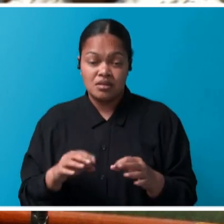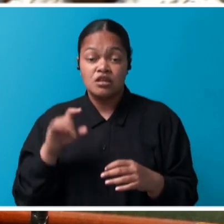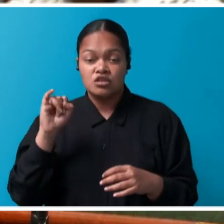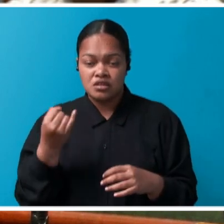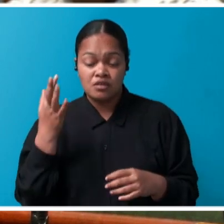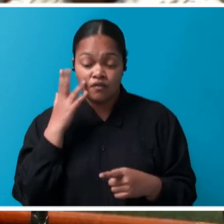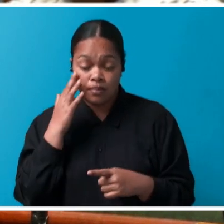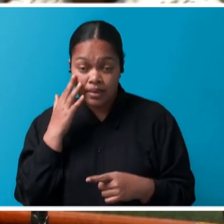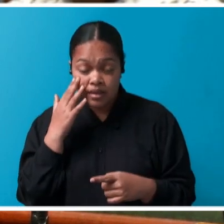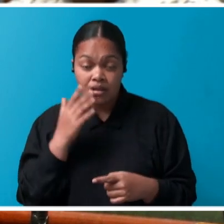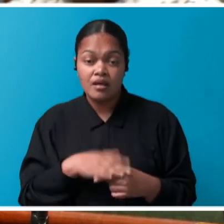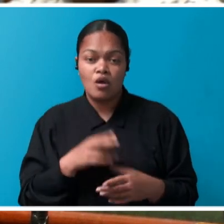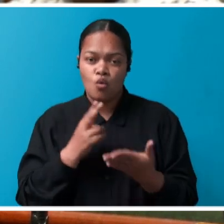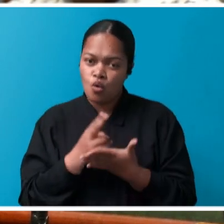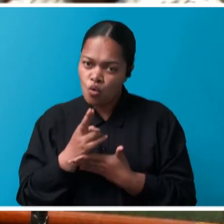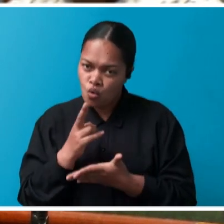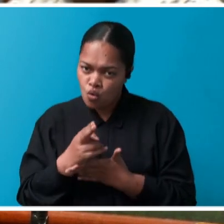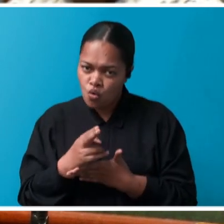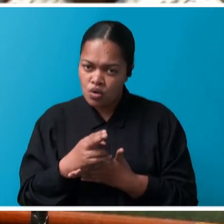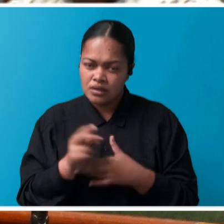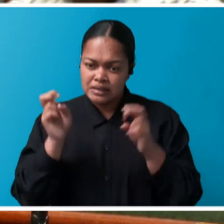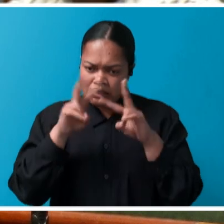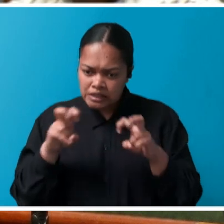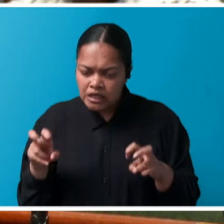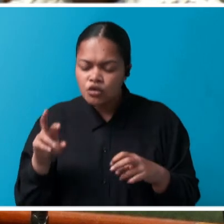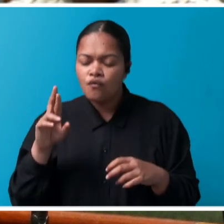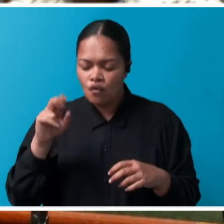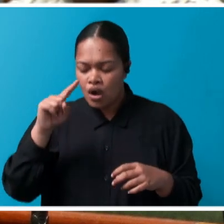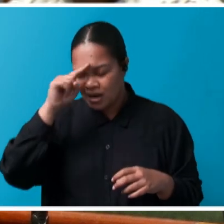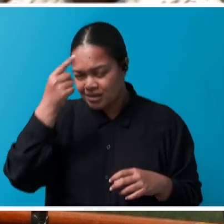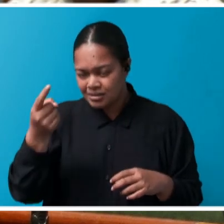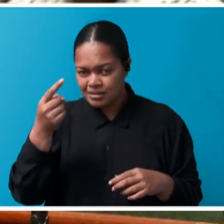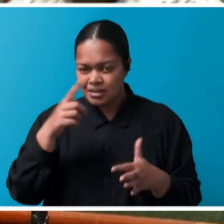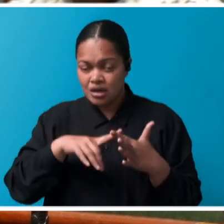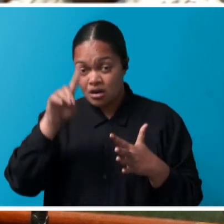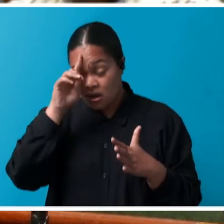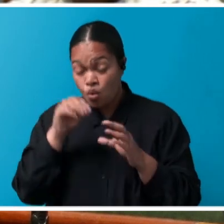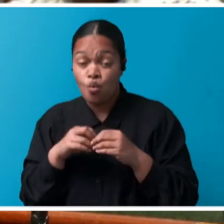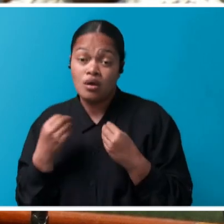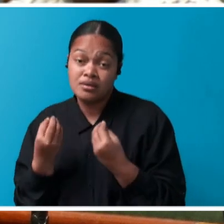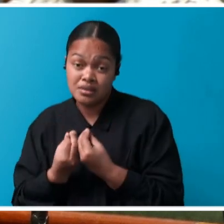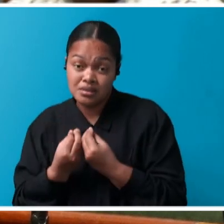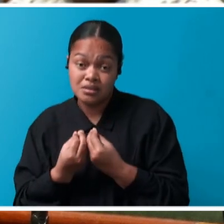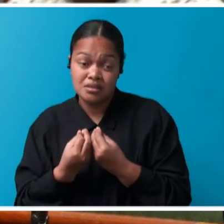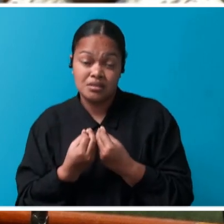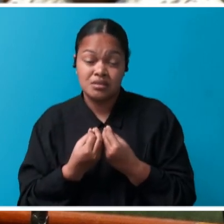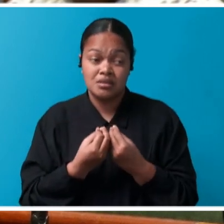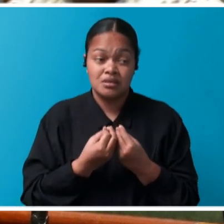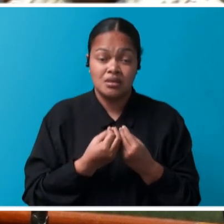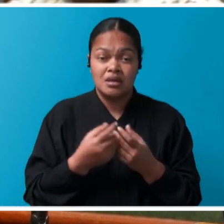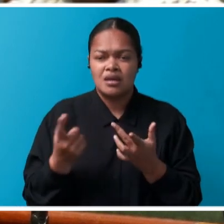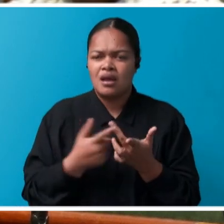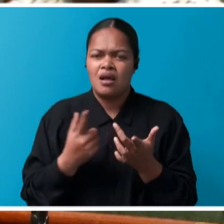ones: honest, search for understanding, education, organization, action, and other kind of